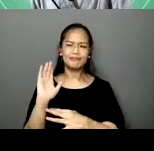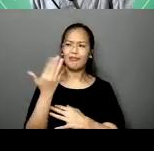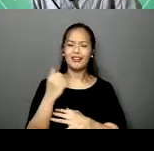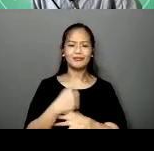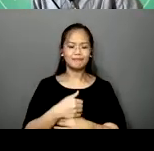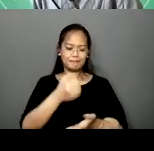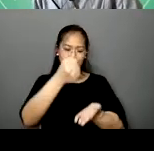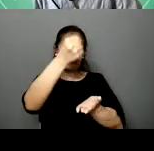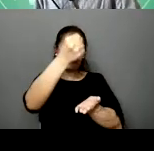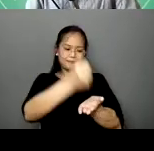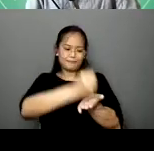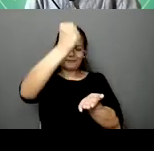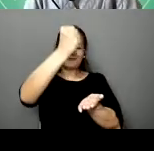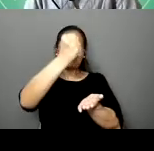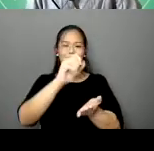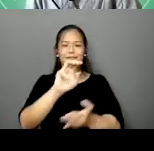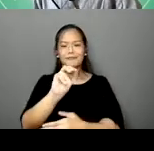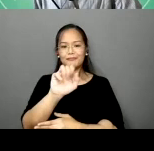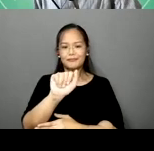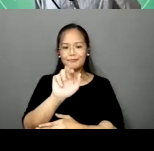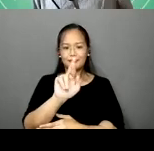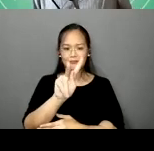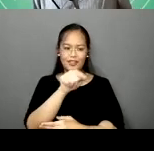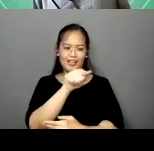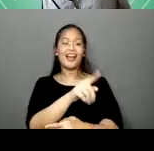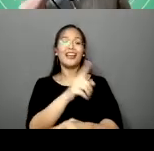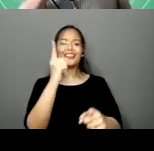satisfying sustainability. And as you can see here, over the years,